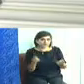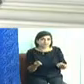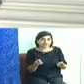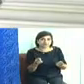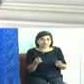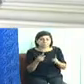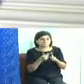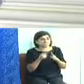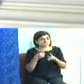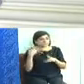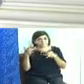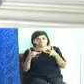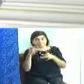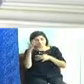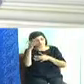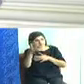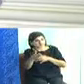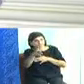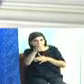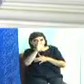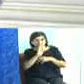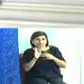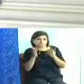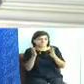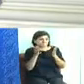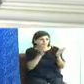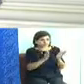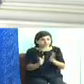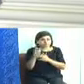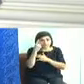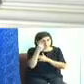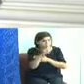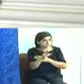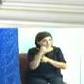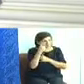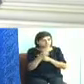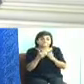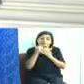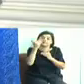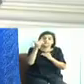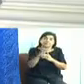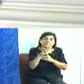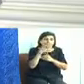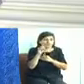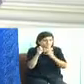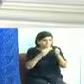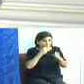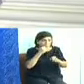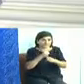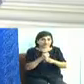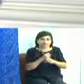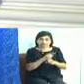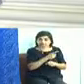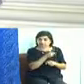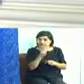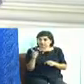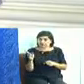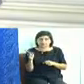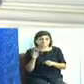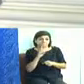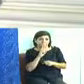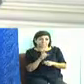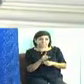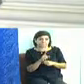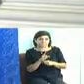exciting future that God is preparing for you for the next 50 years. You